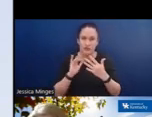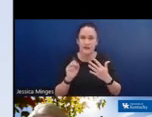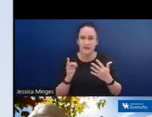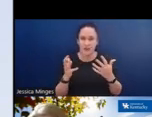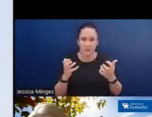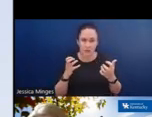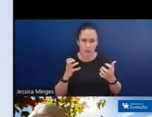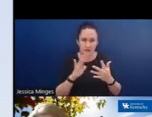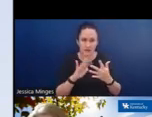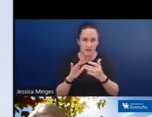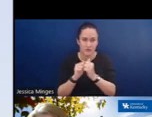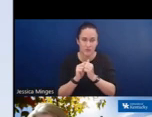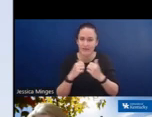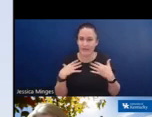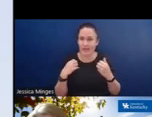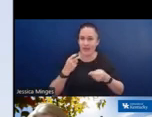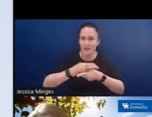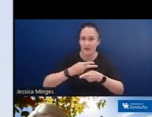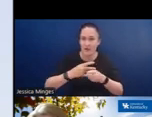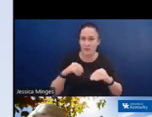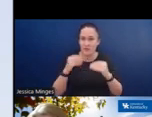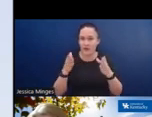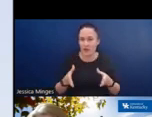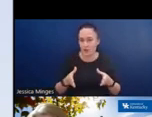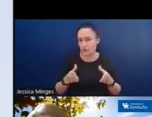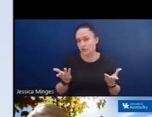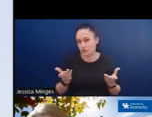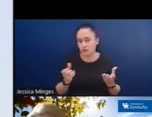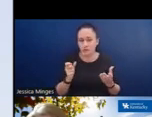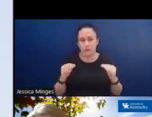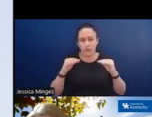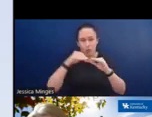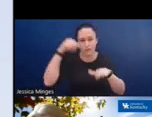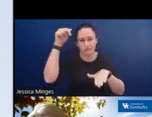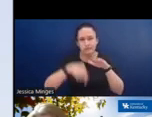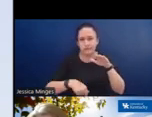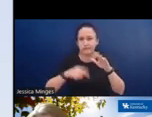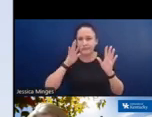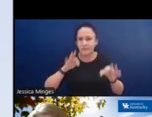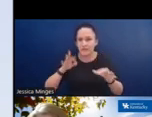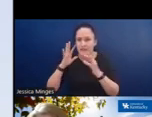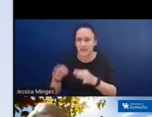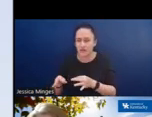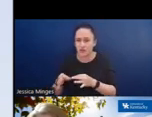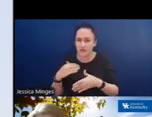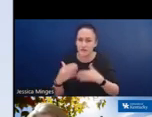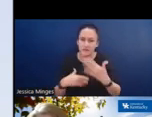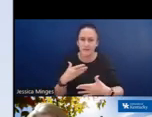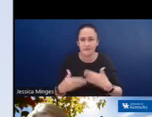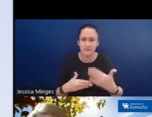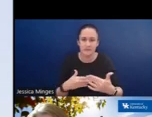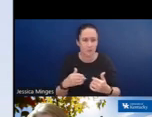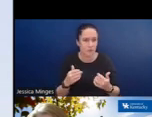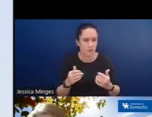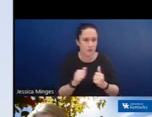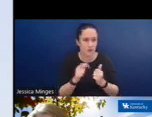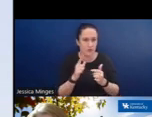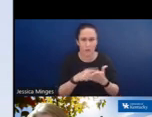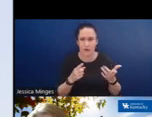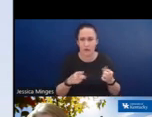healthcare providers for more, in-depth decision-making on what happens here.